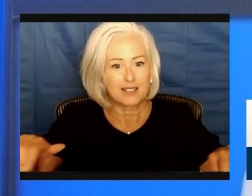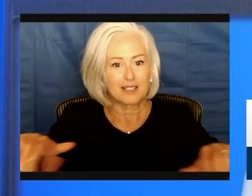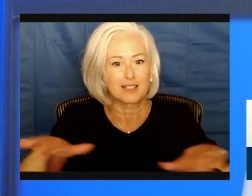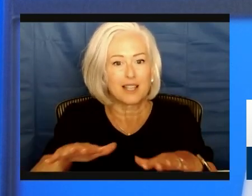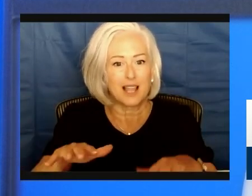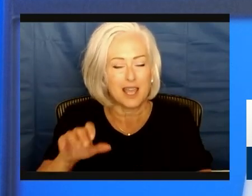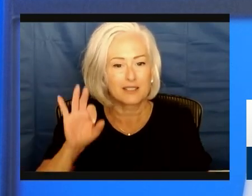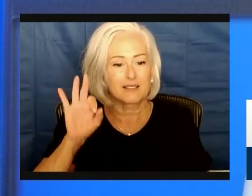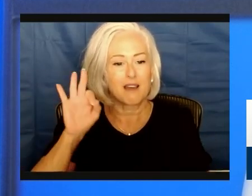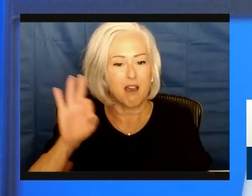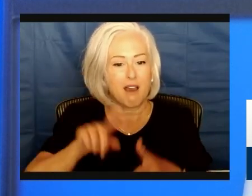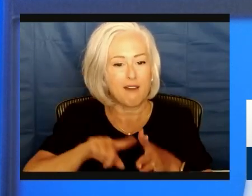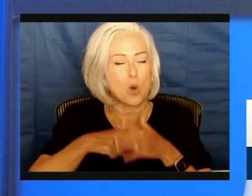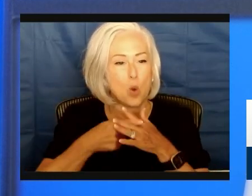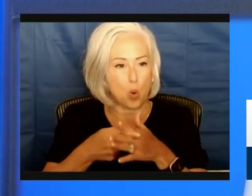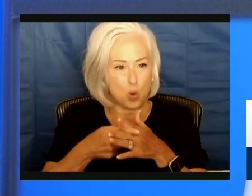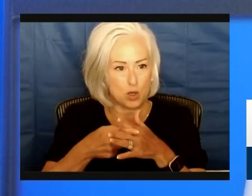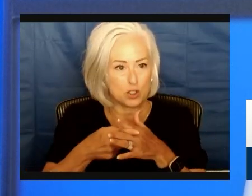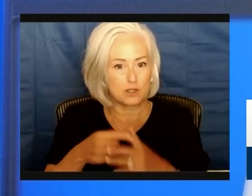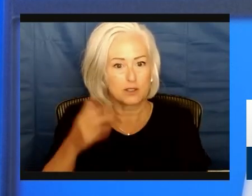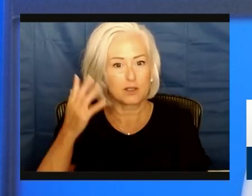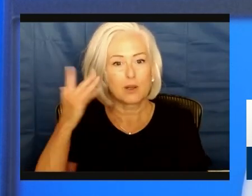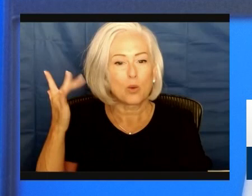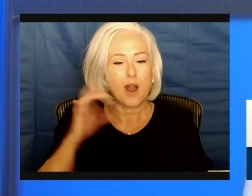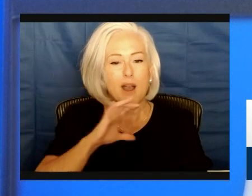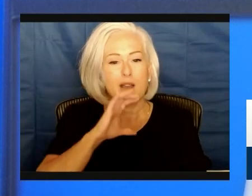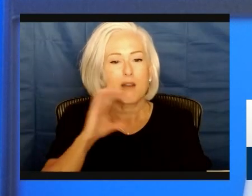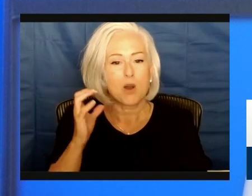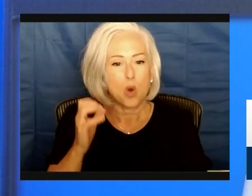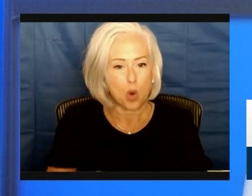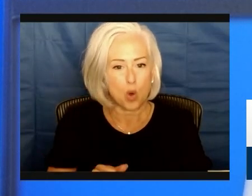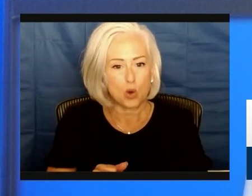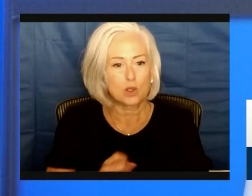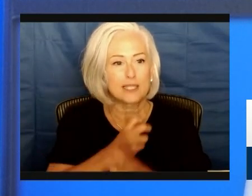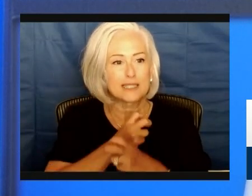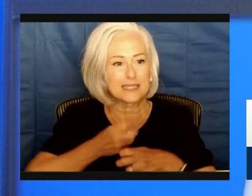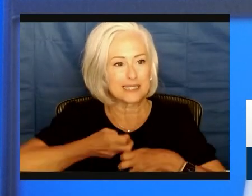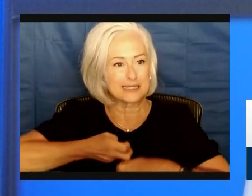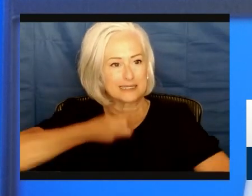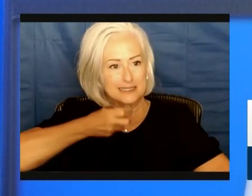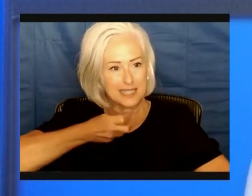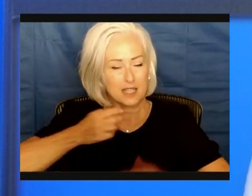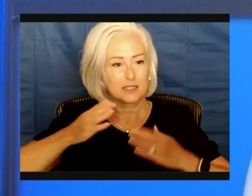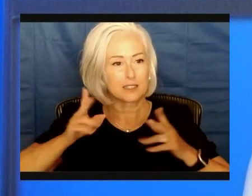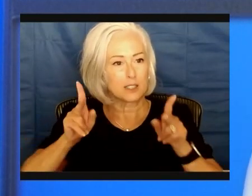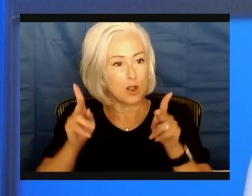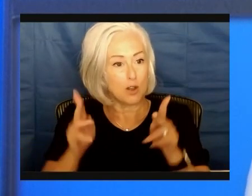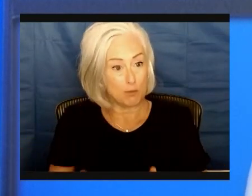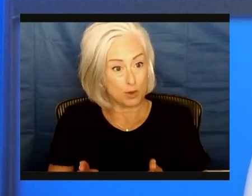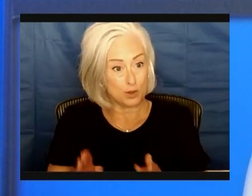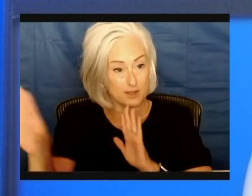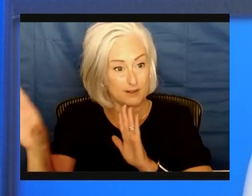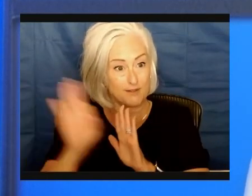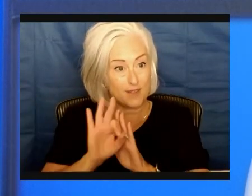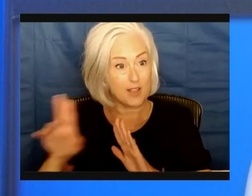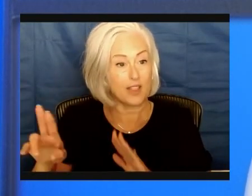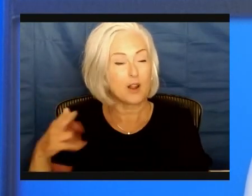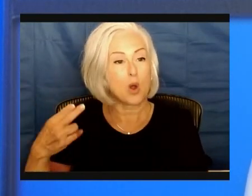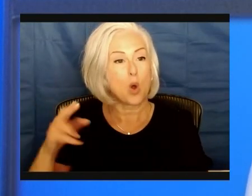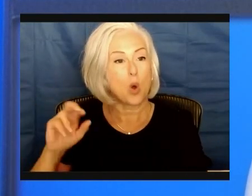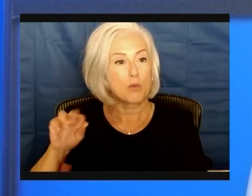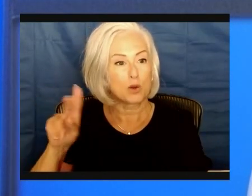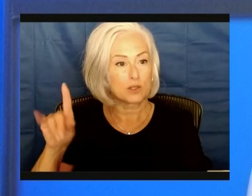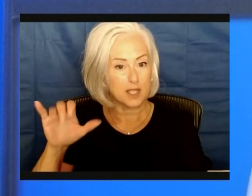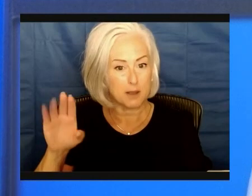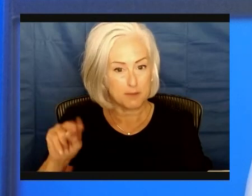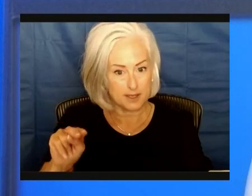because one of the oldest skeleton of human was found there. That is a Homo sapien, around 3.2 million